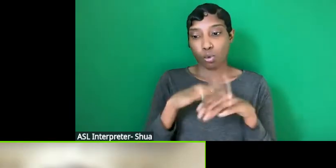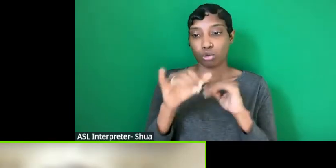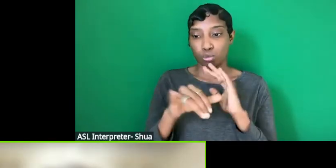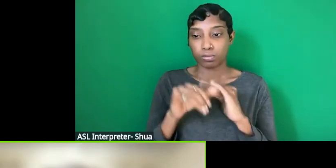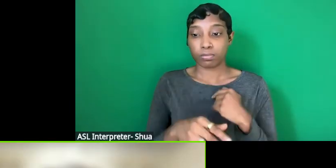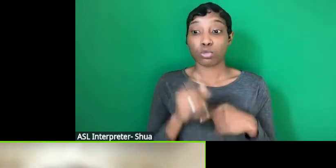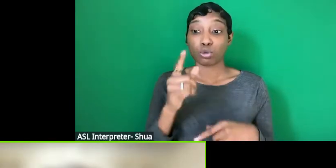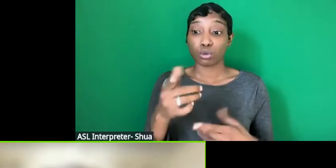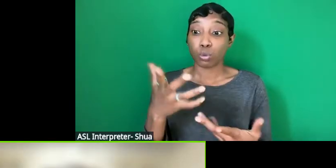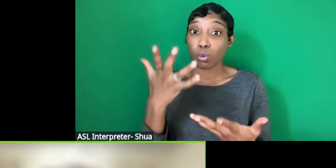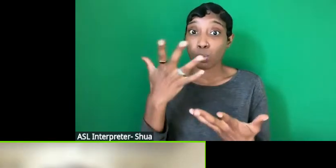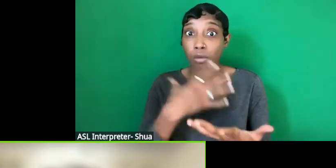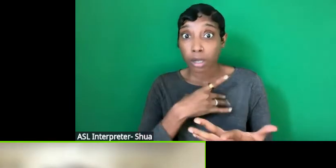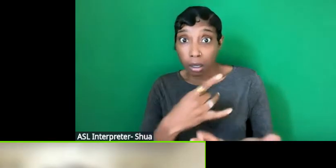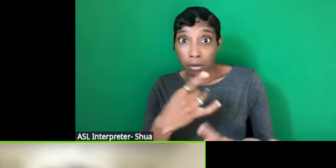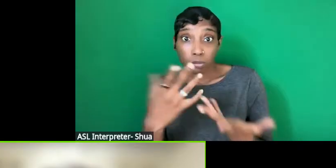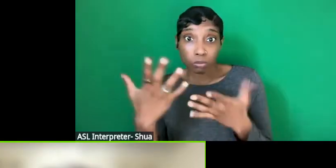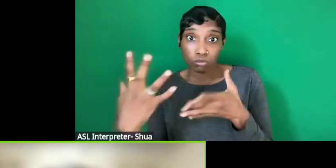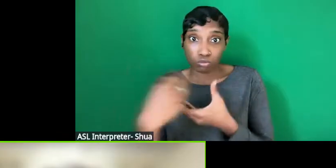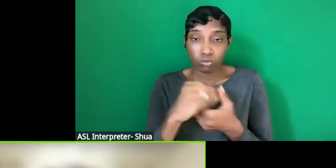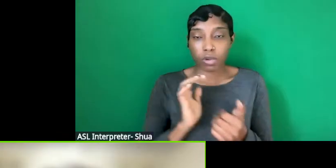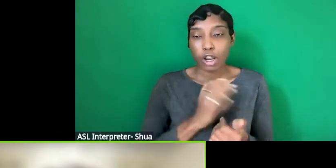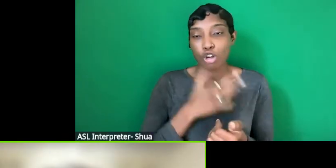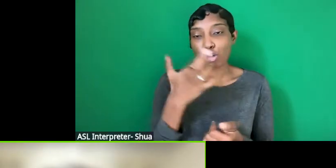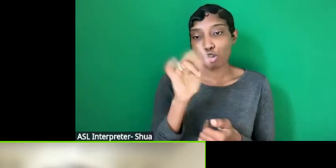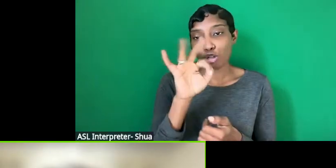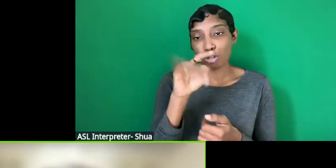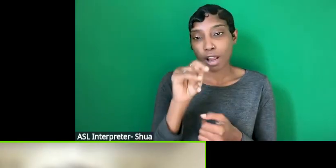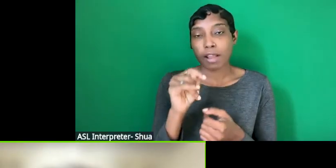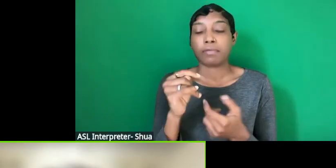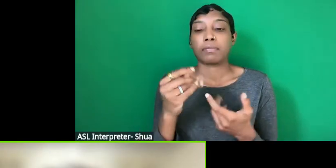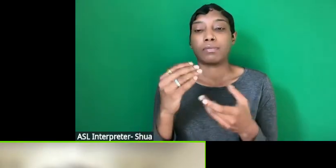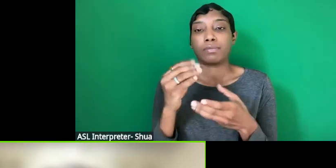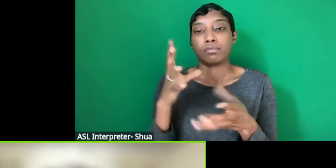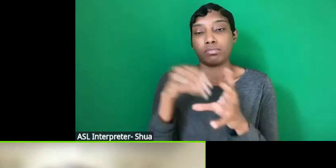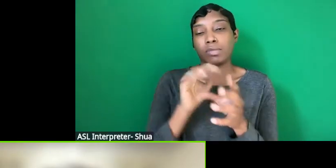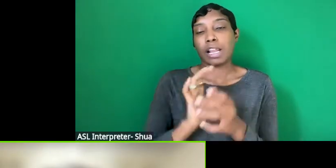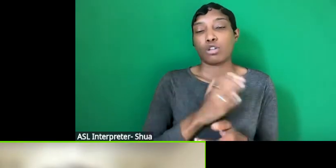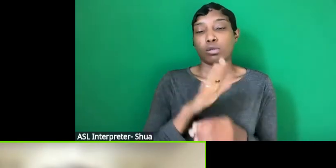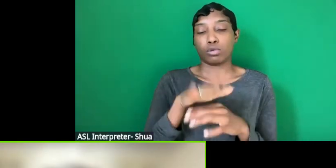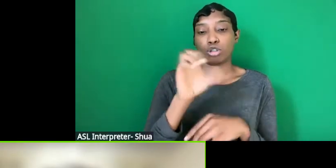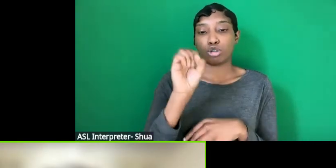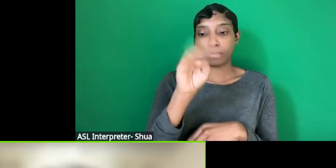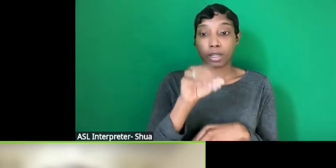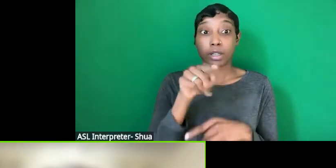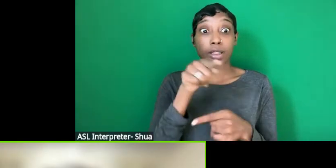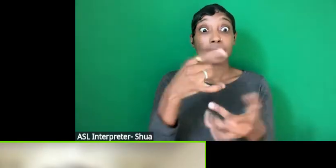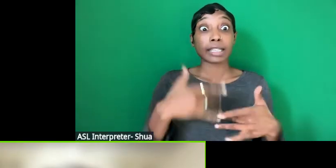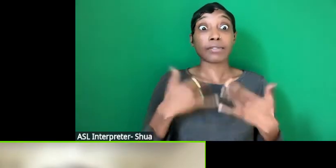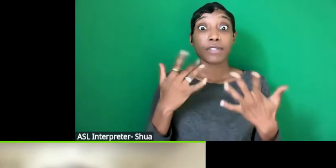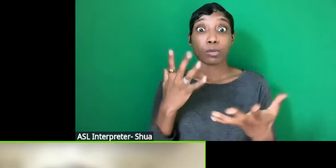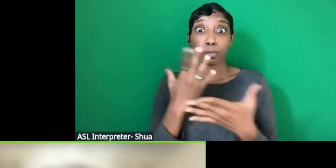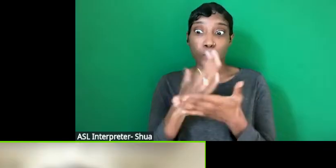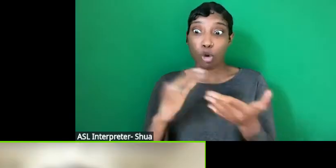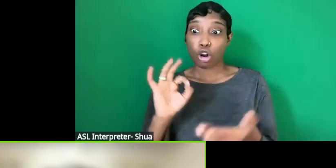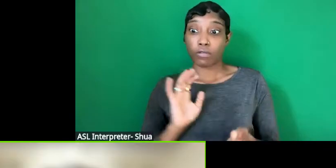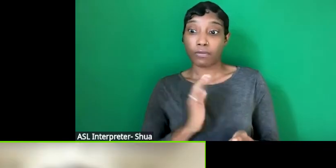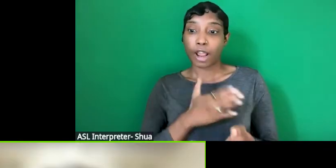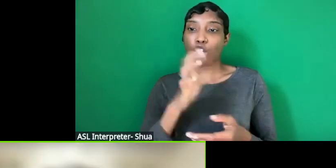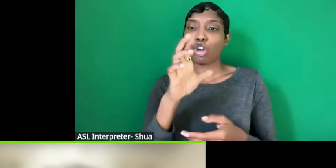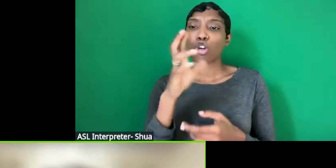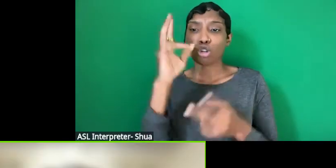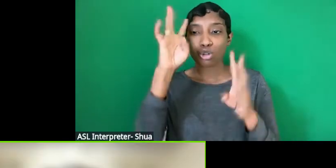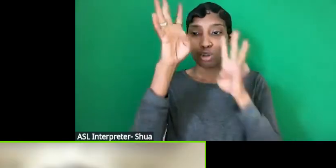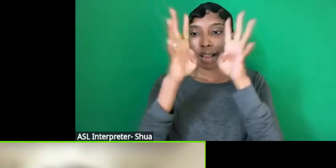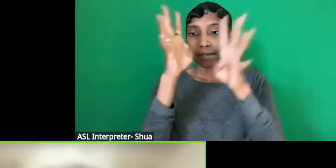crafts, events, and to see your finished products on social media. This event is part of our Craftivism program,